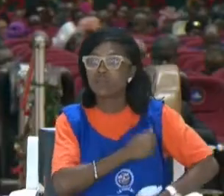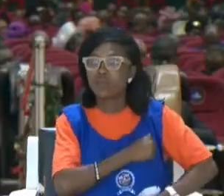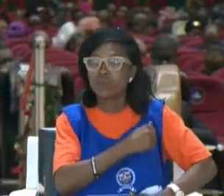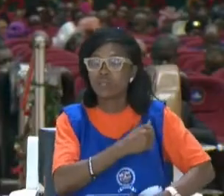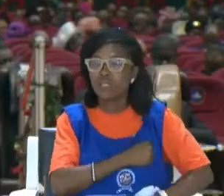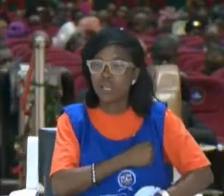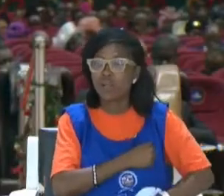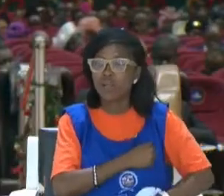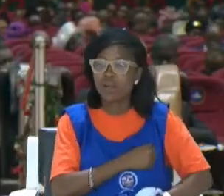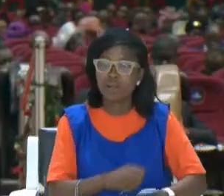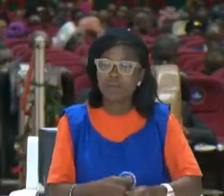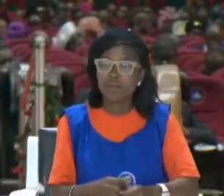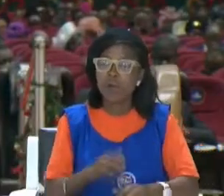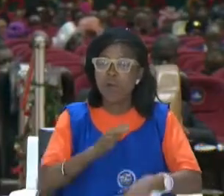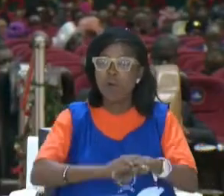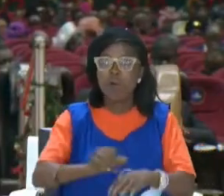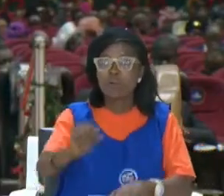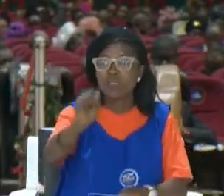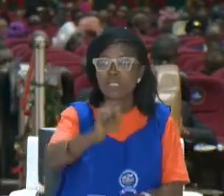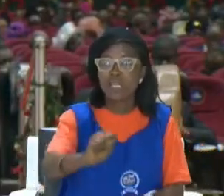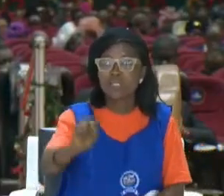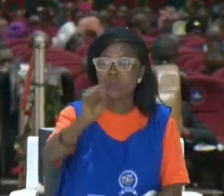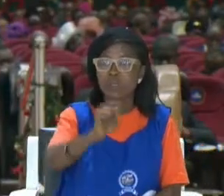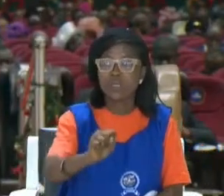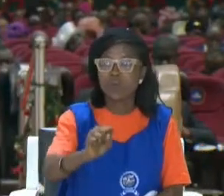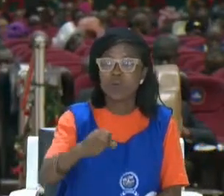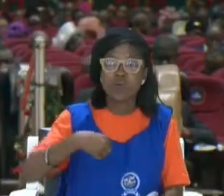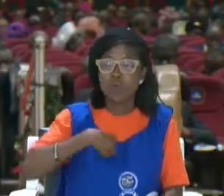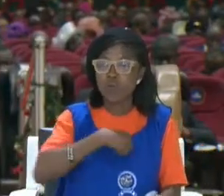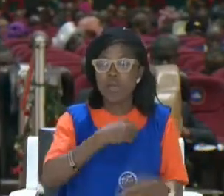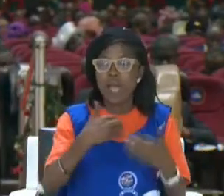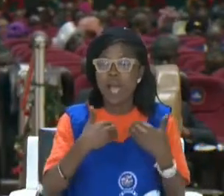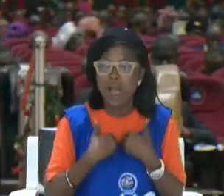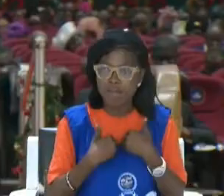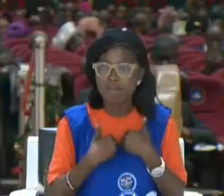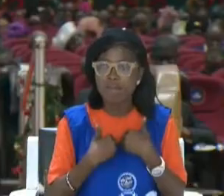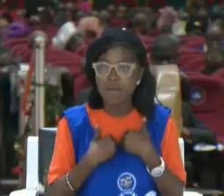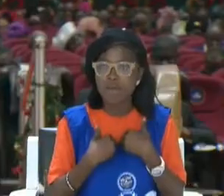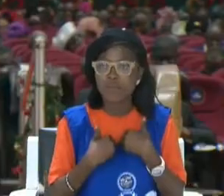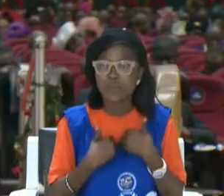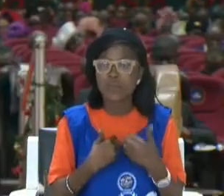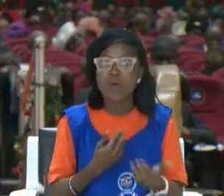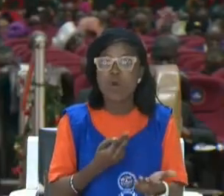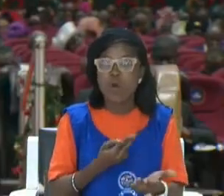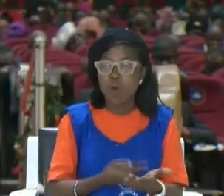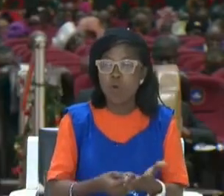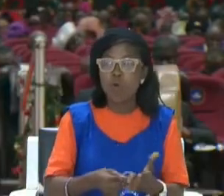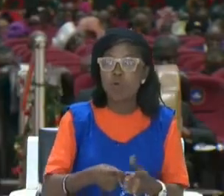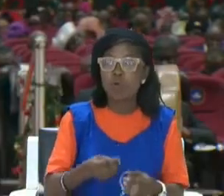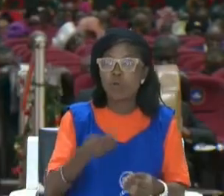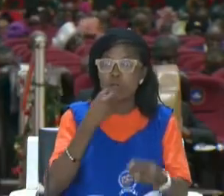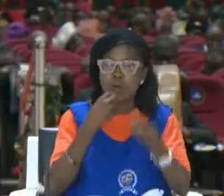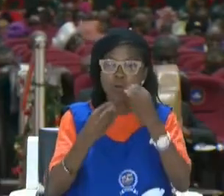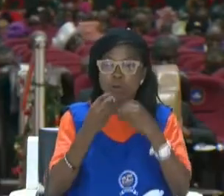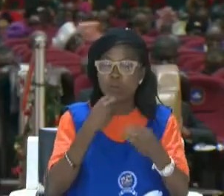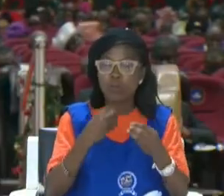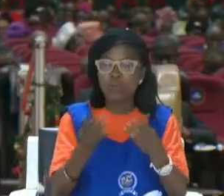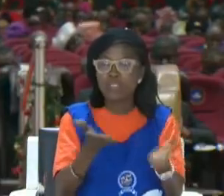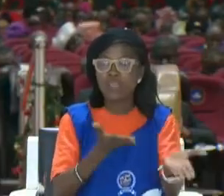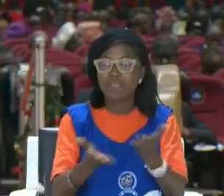And then on Saturday, we will have Holy Communion service as well as anointing